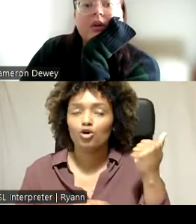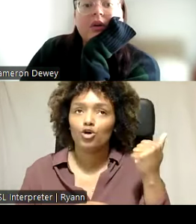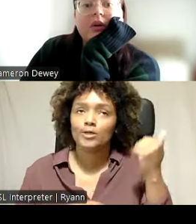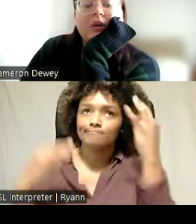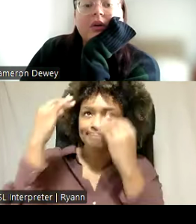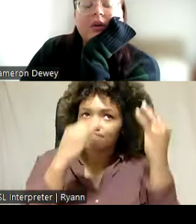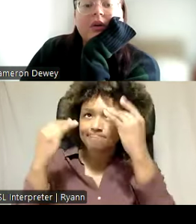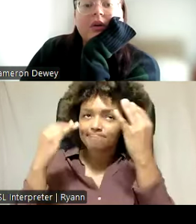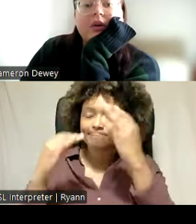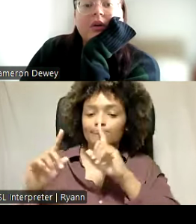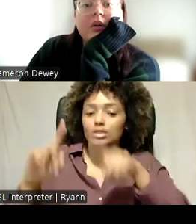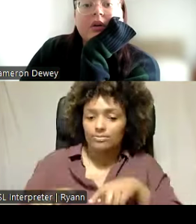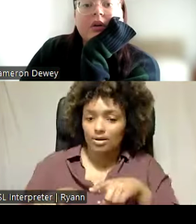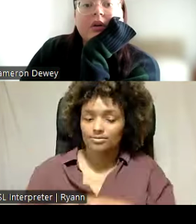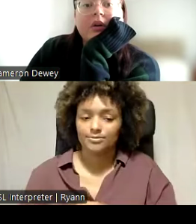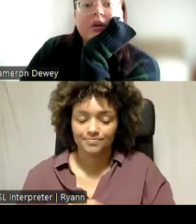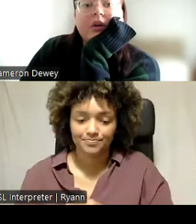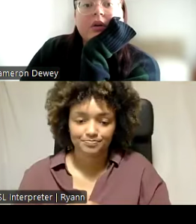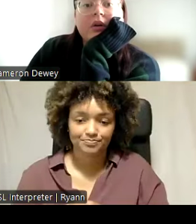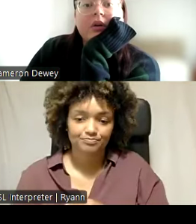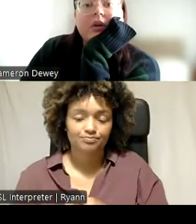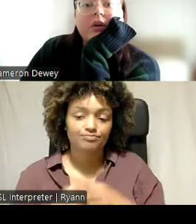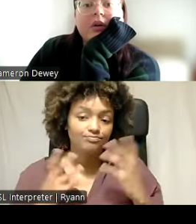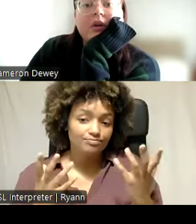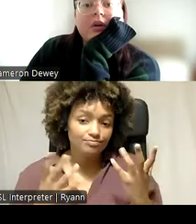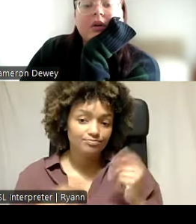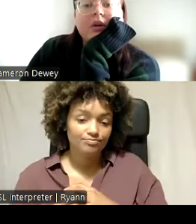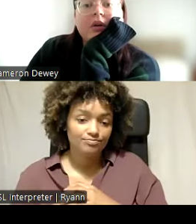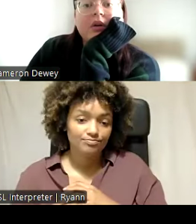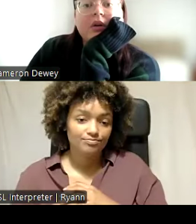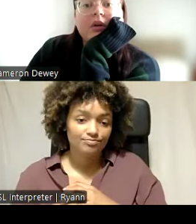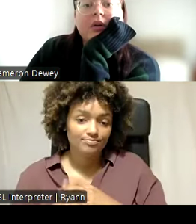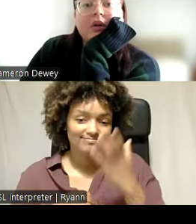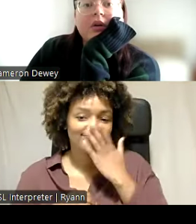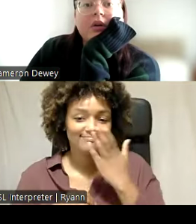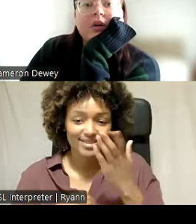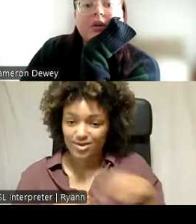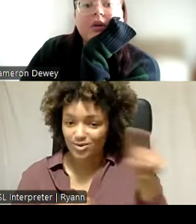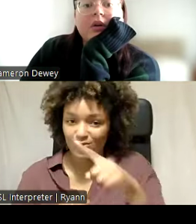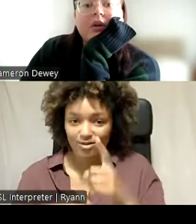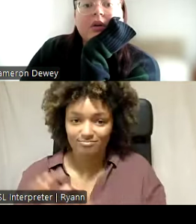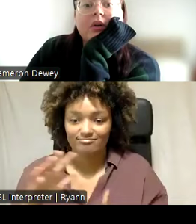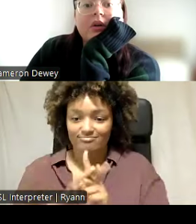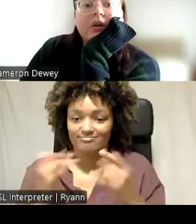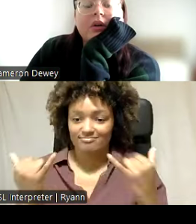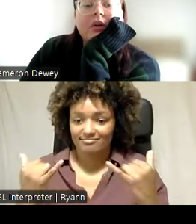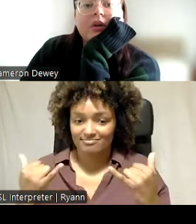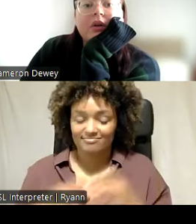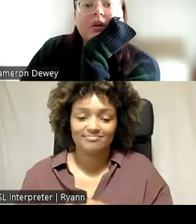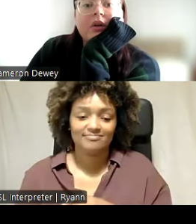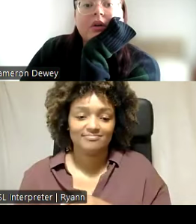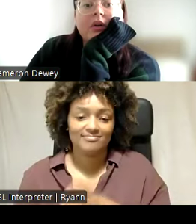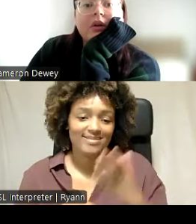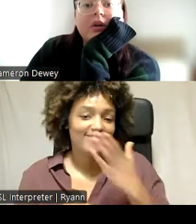response. But just want to say thank you guys for attending today. And thank you, Alyssa, for